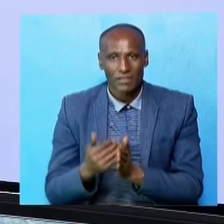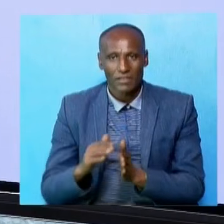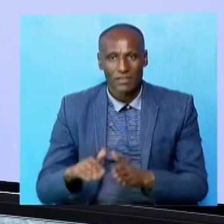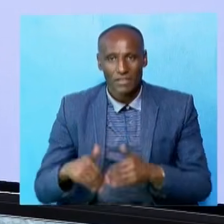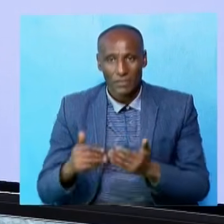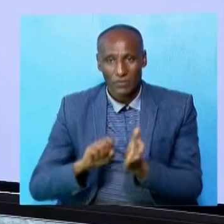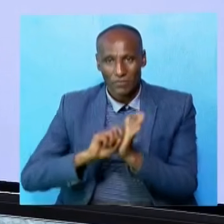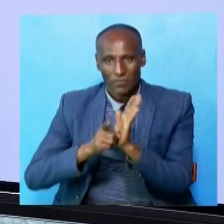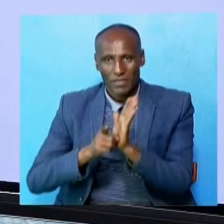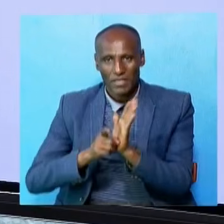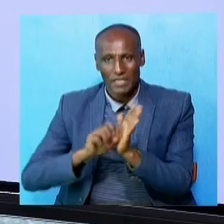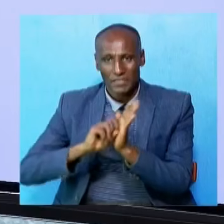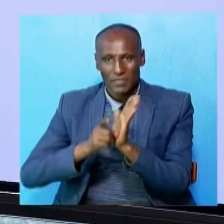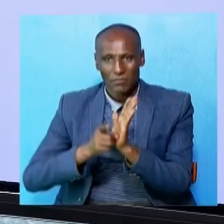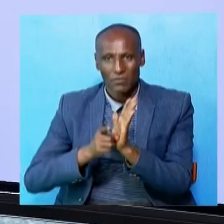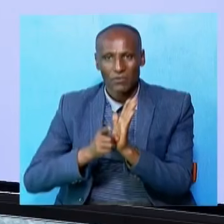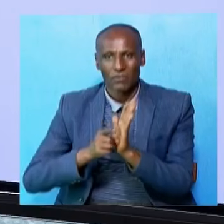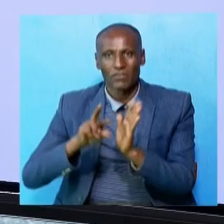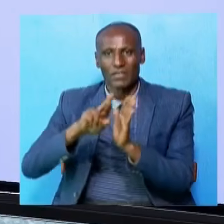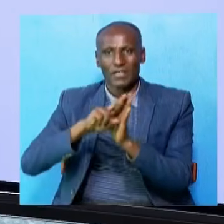regular verbs?